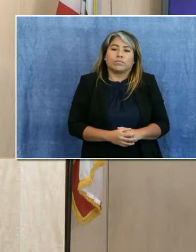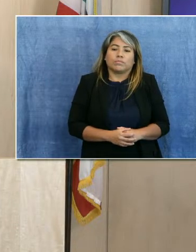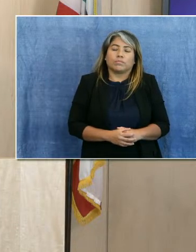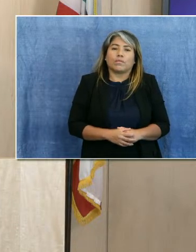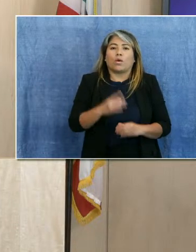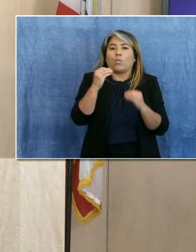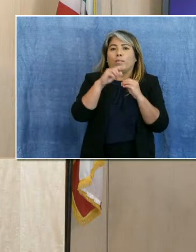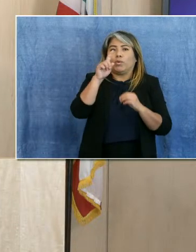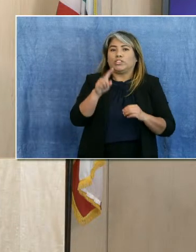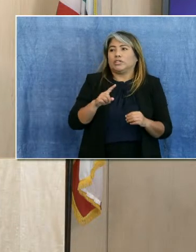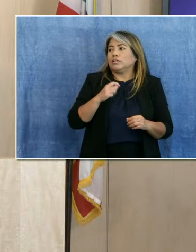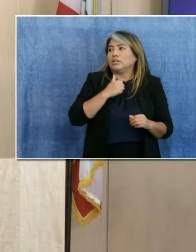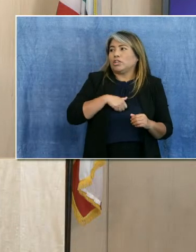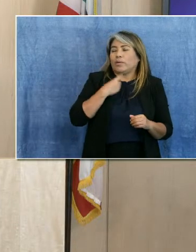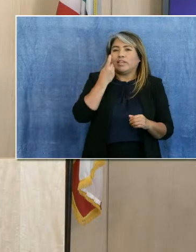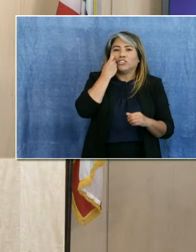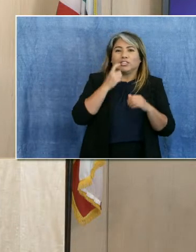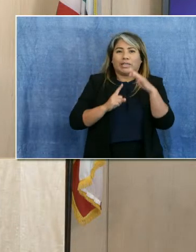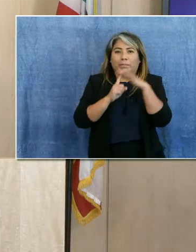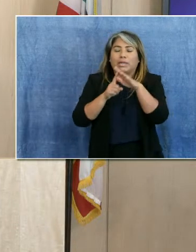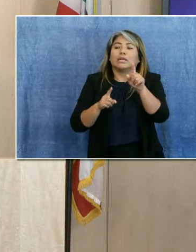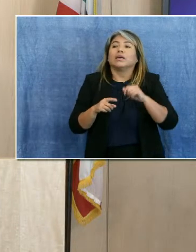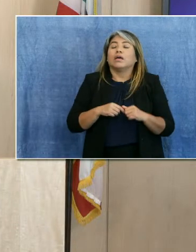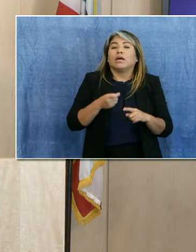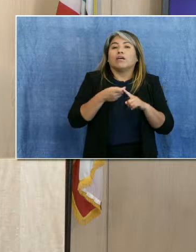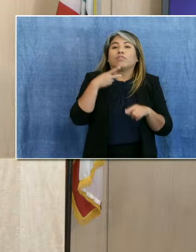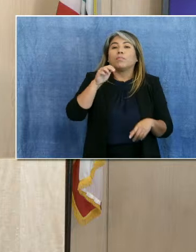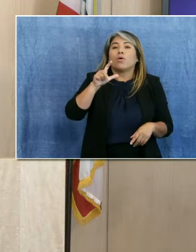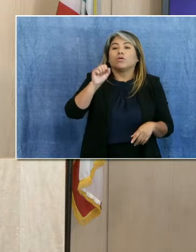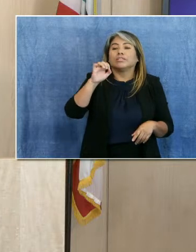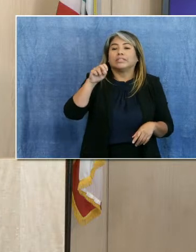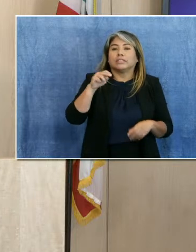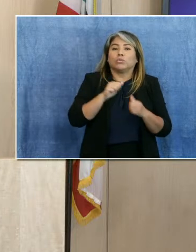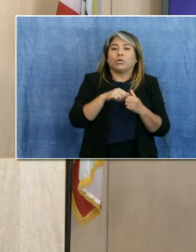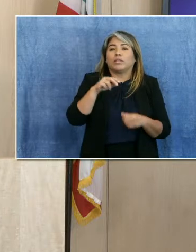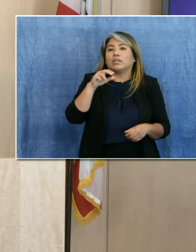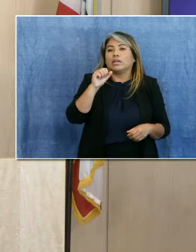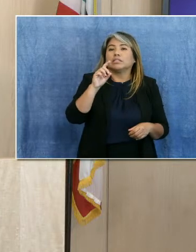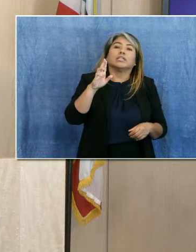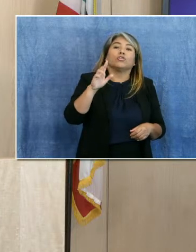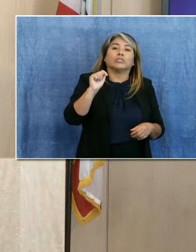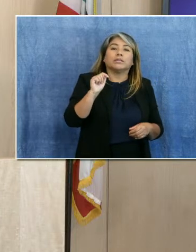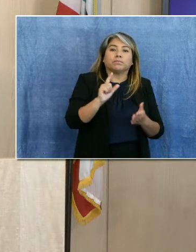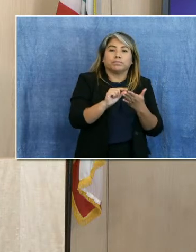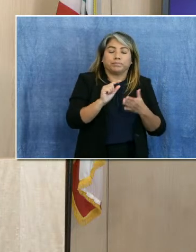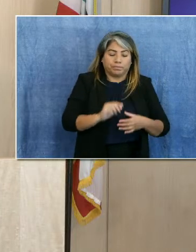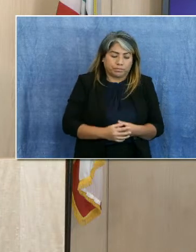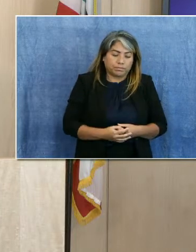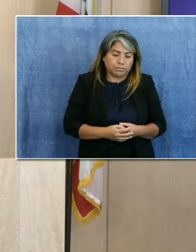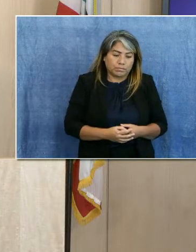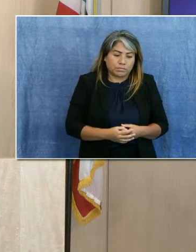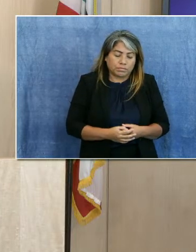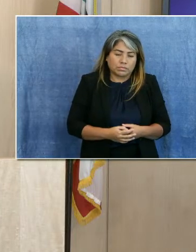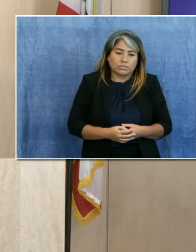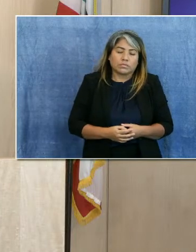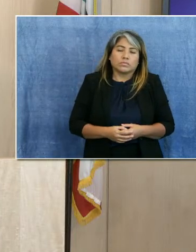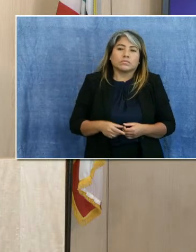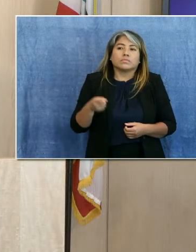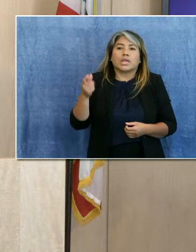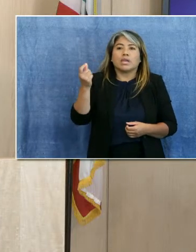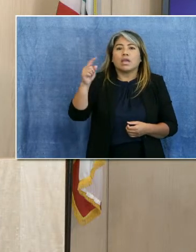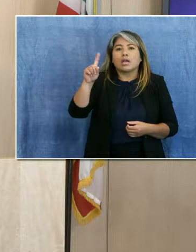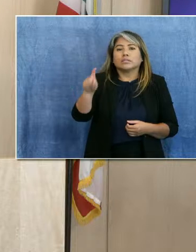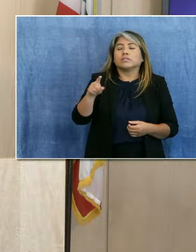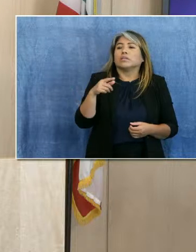Okay, one more question. Sorry, this one just came in. This is from Paul Sisson with the San Diego Union Tribune. He asks,